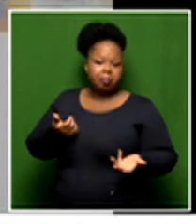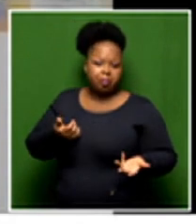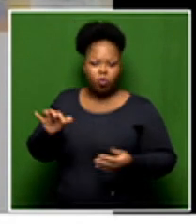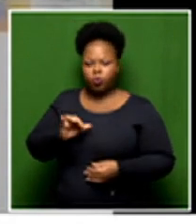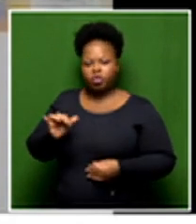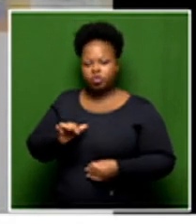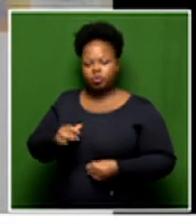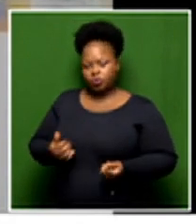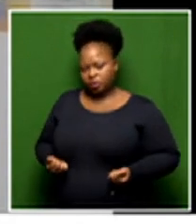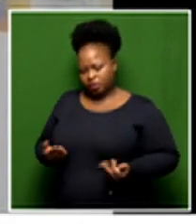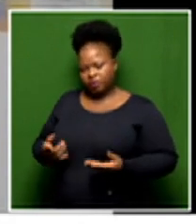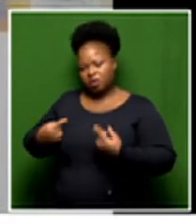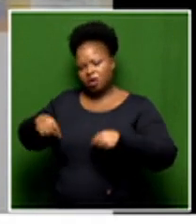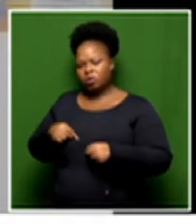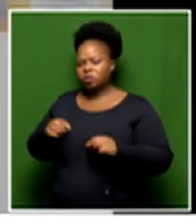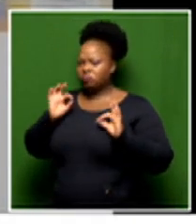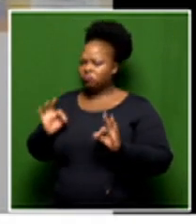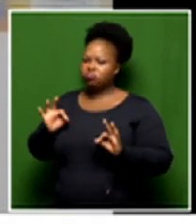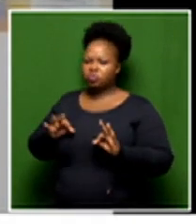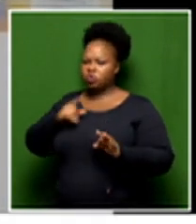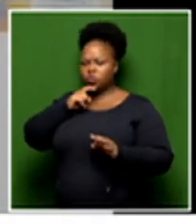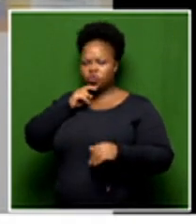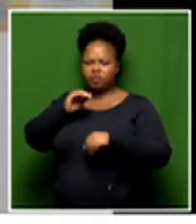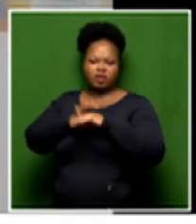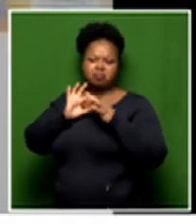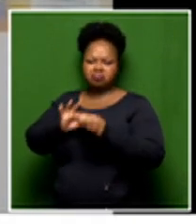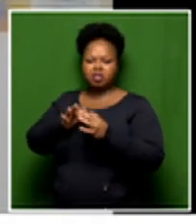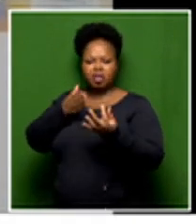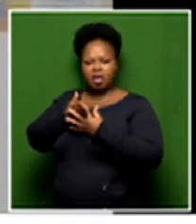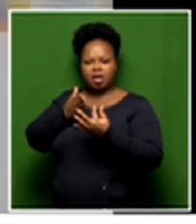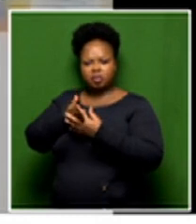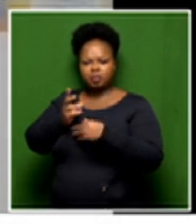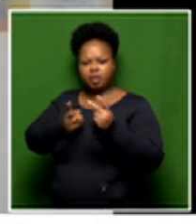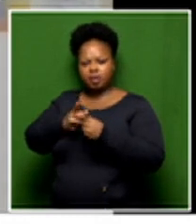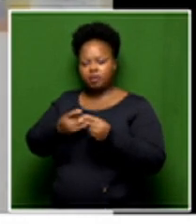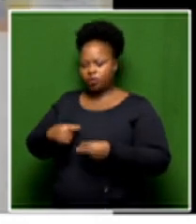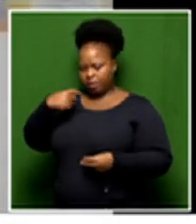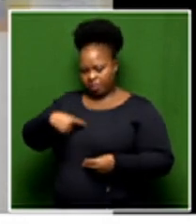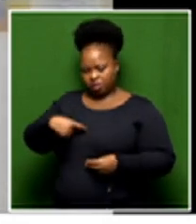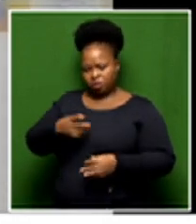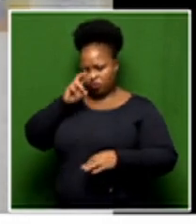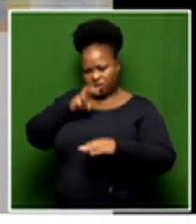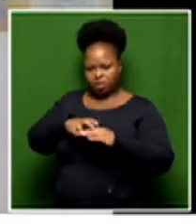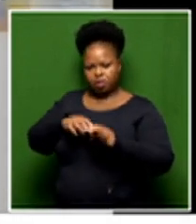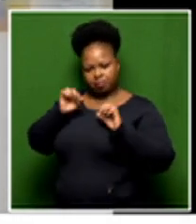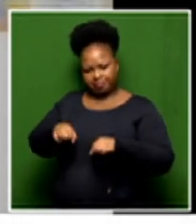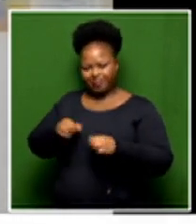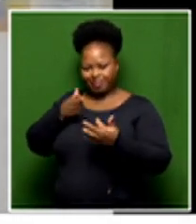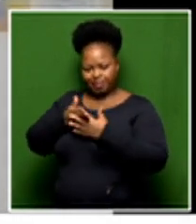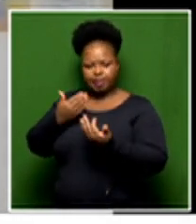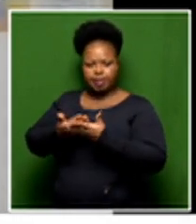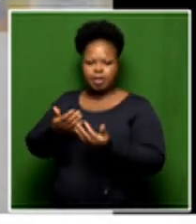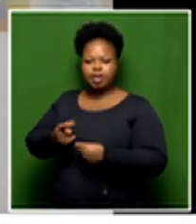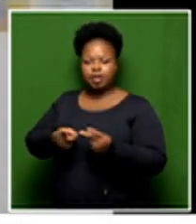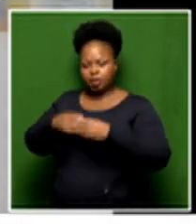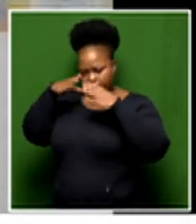our services user-friendly? Are they accessible? And are they acceptable to the person who needs them? And that's where we